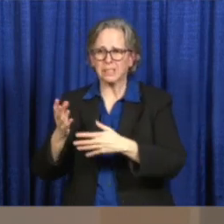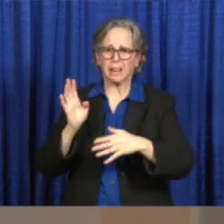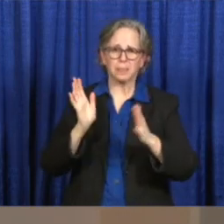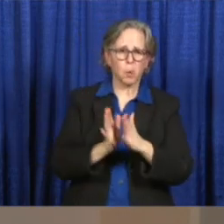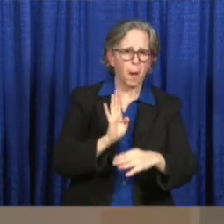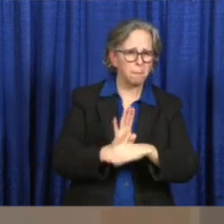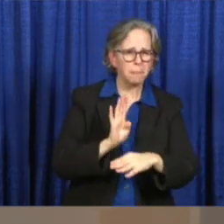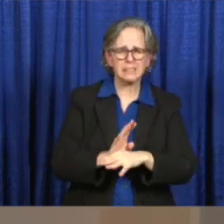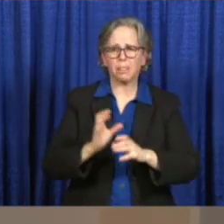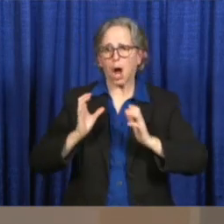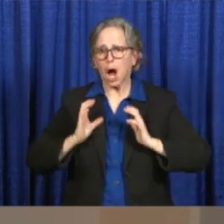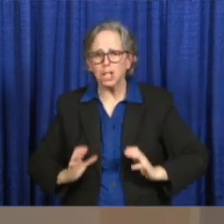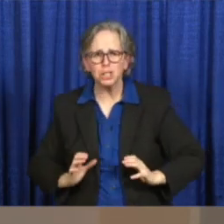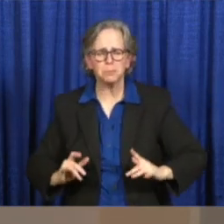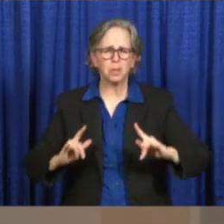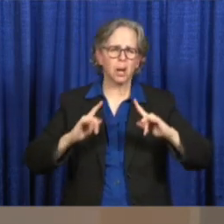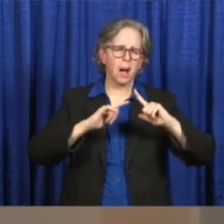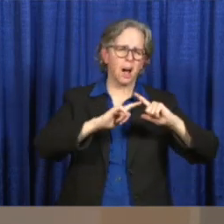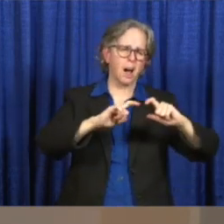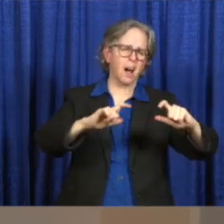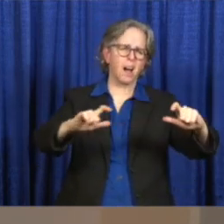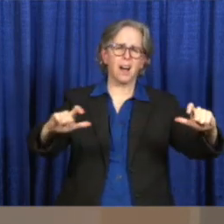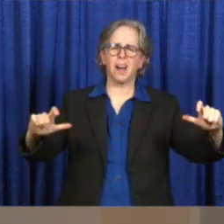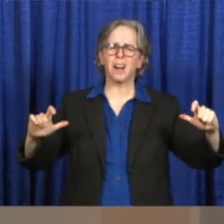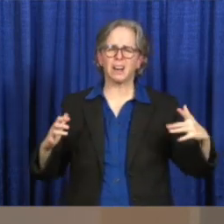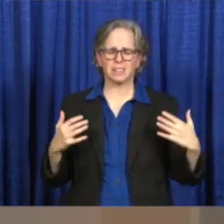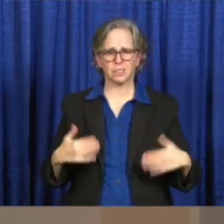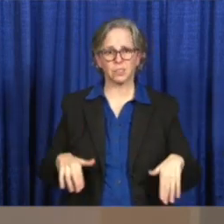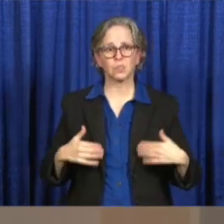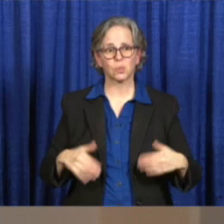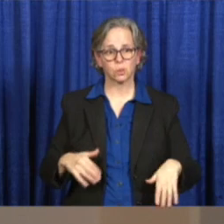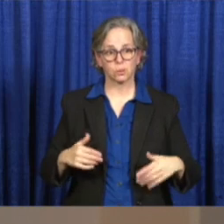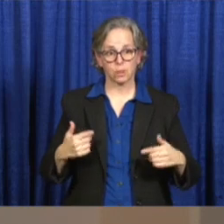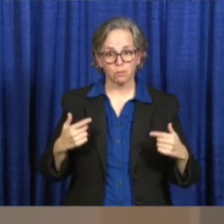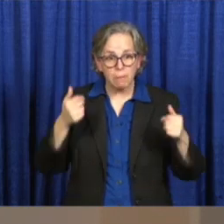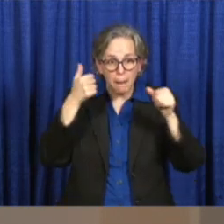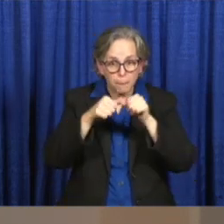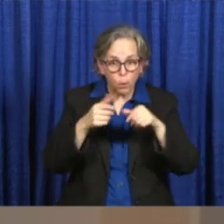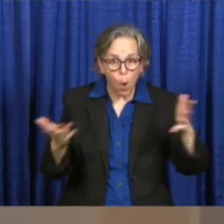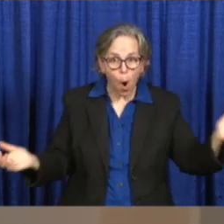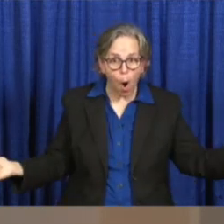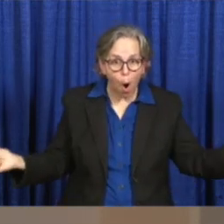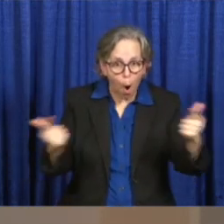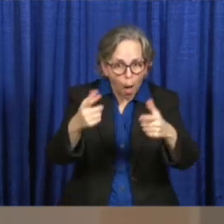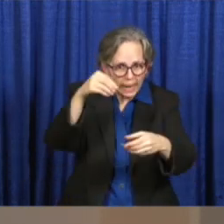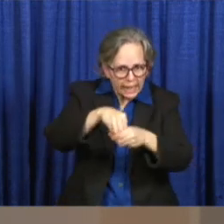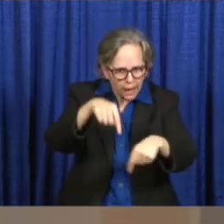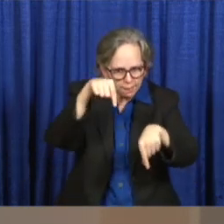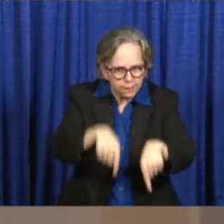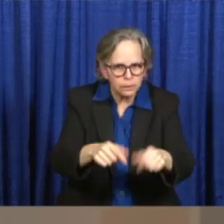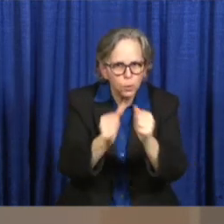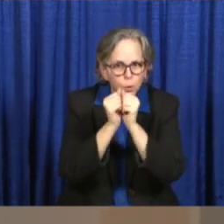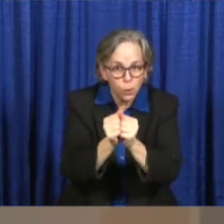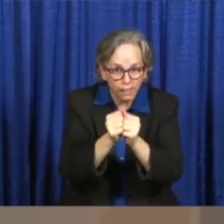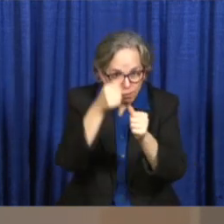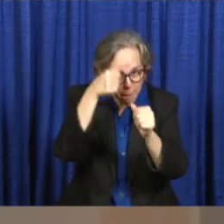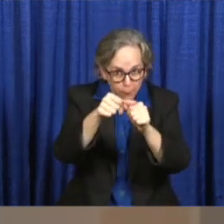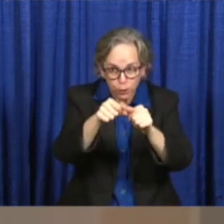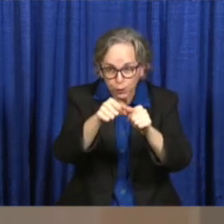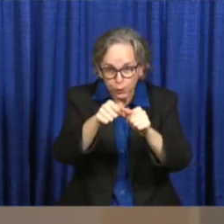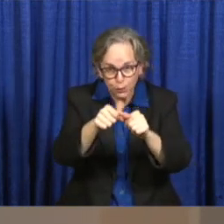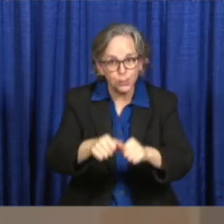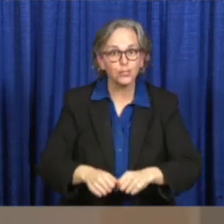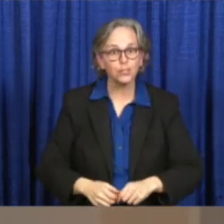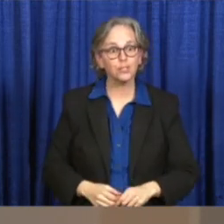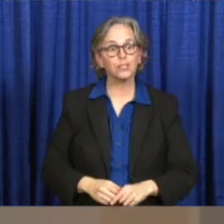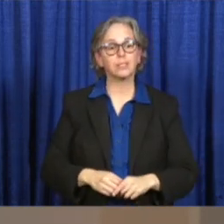So again, we're all in this together. The executive order that the governor just signed will help us get through this from an